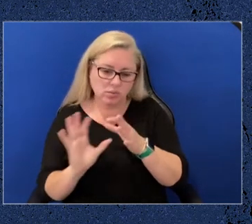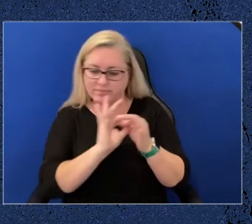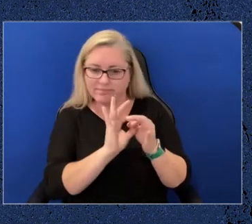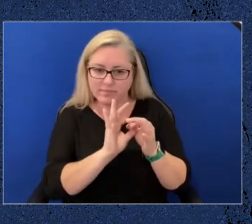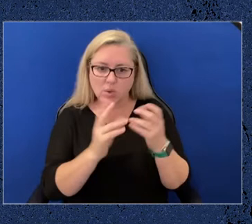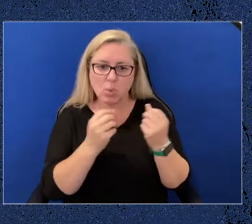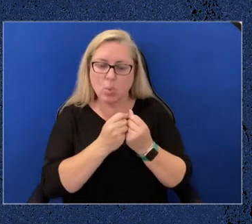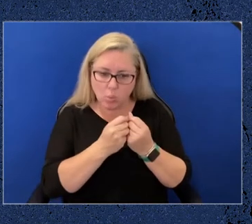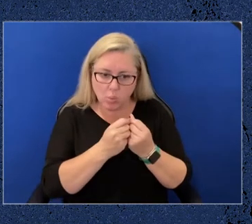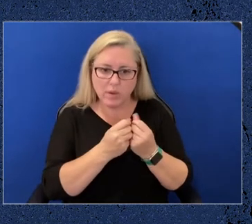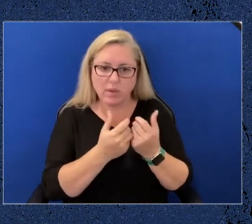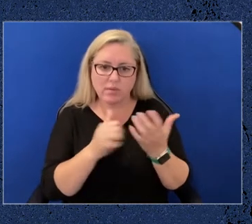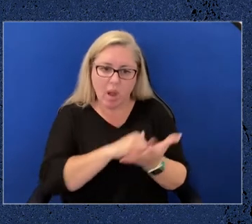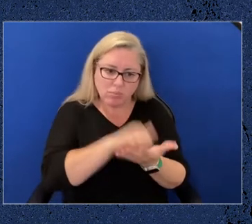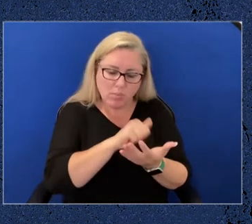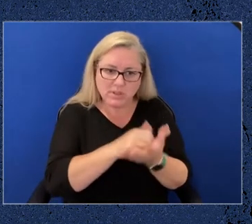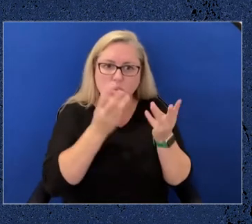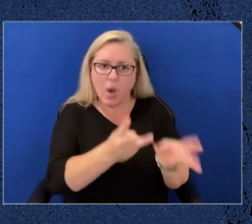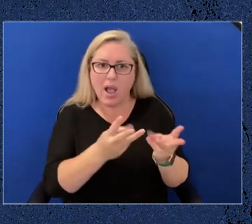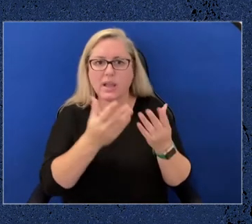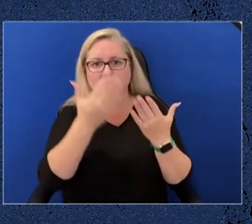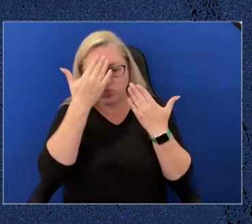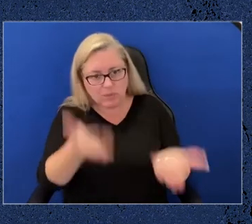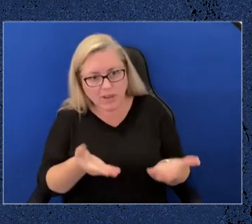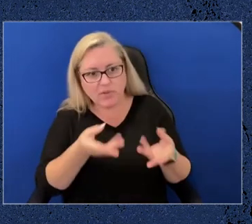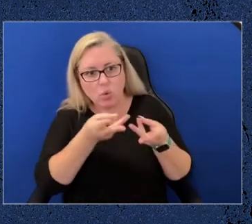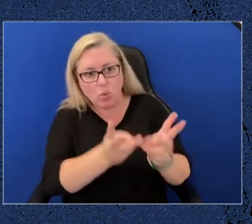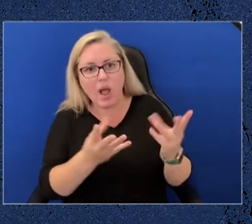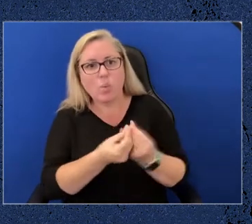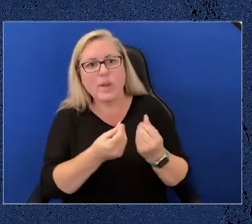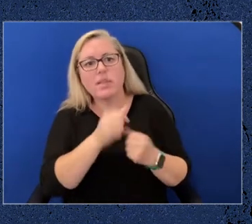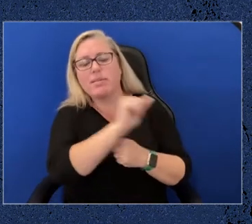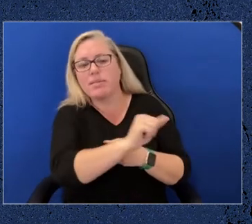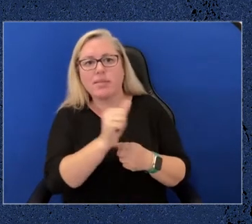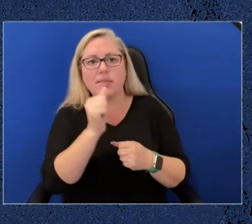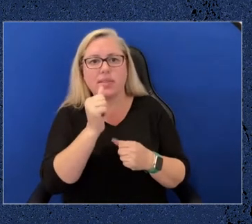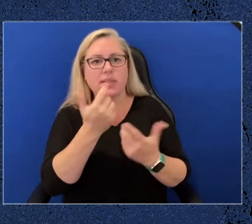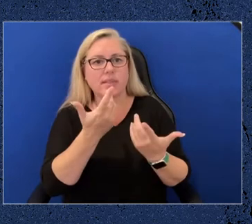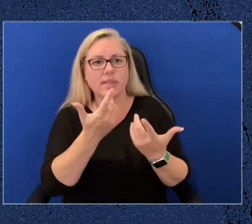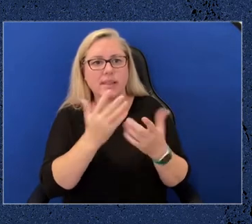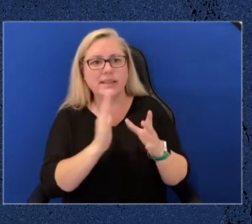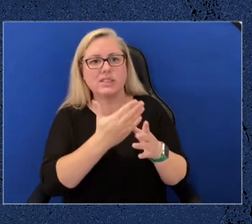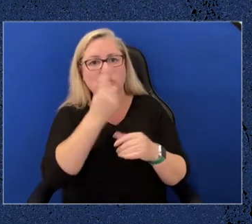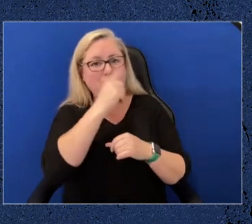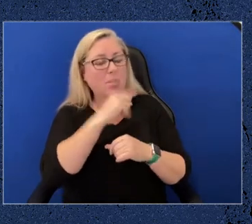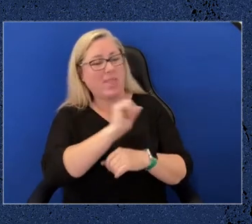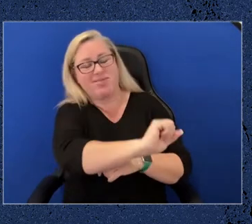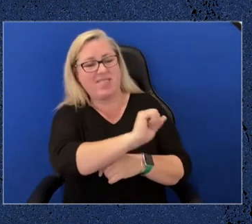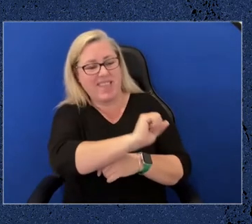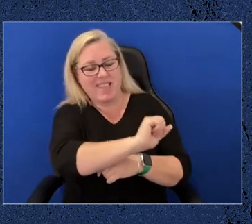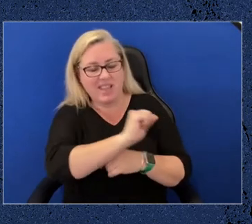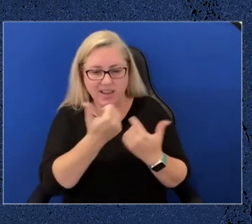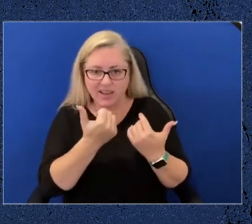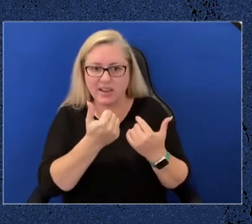with Indigenous peoples and their knowledge systems. But to think that we can solve this problem